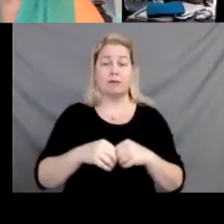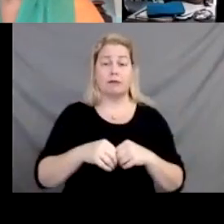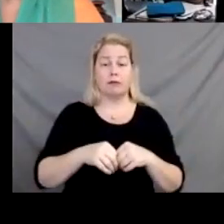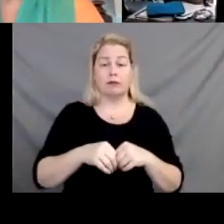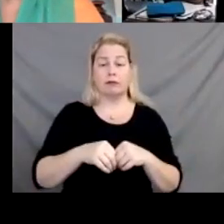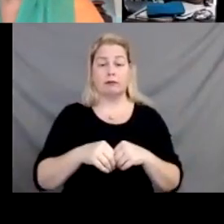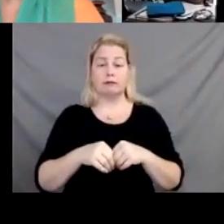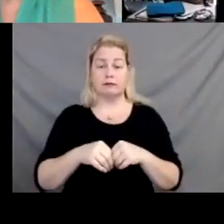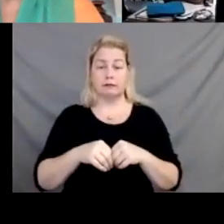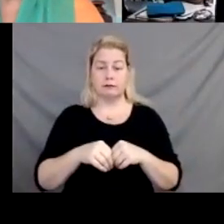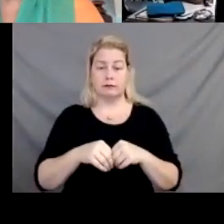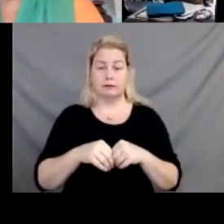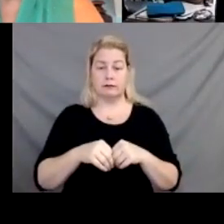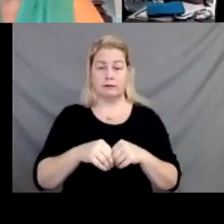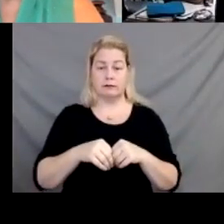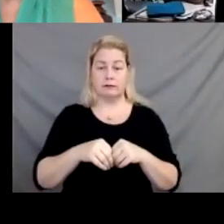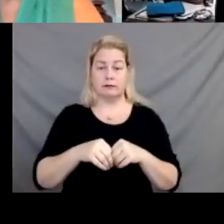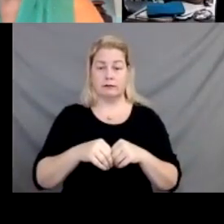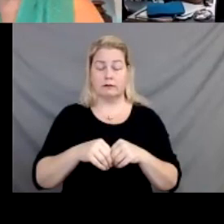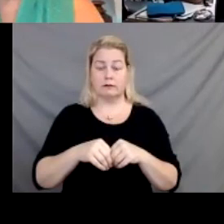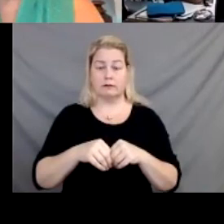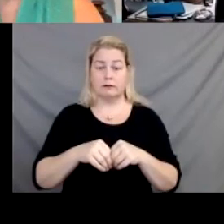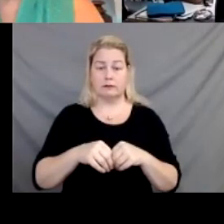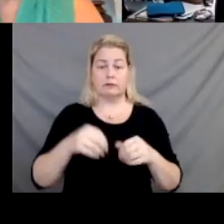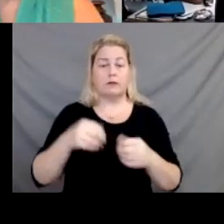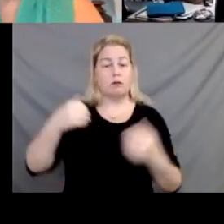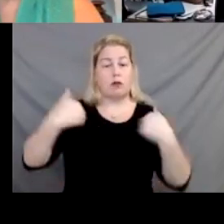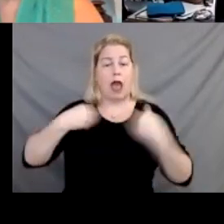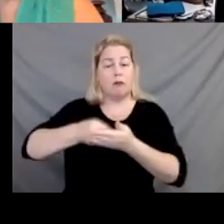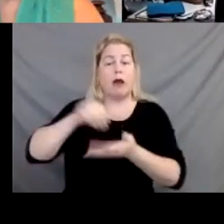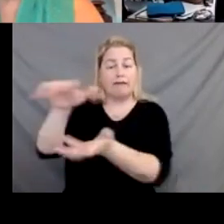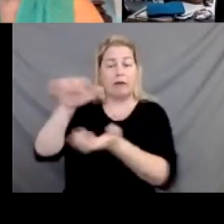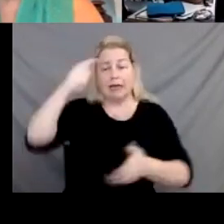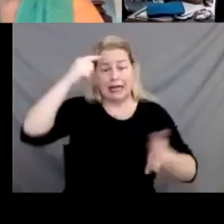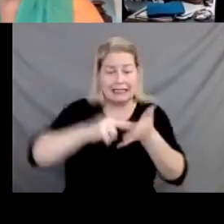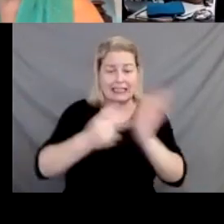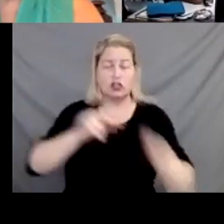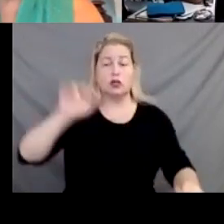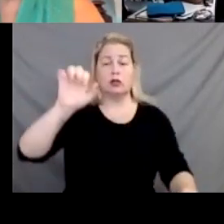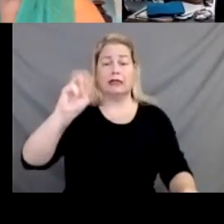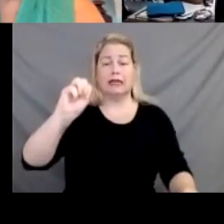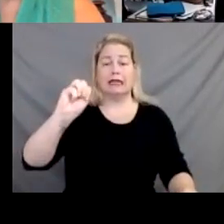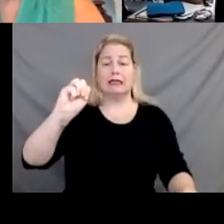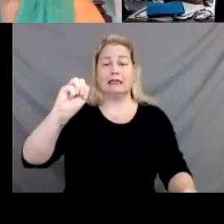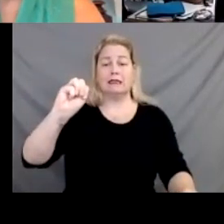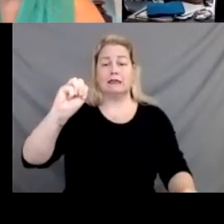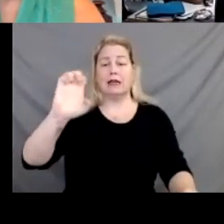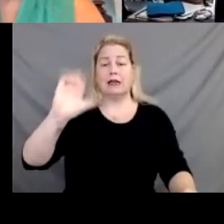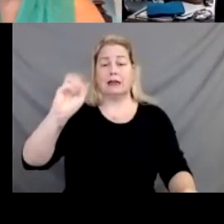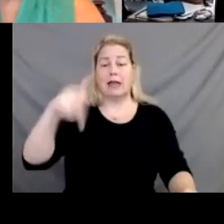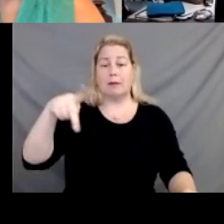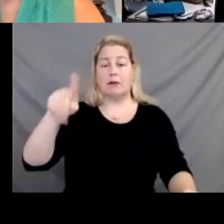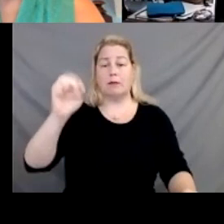amount from the intentional encampment. From talking to mayors in other cities, we got some advice